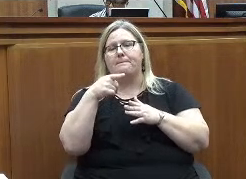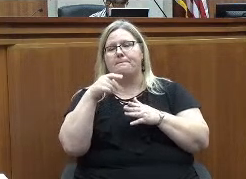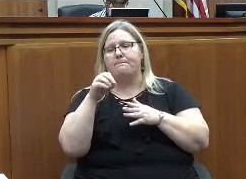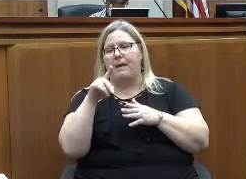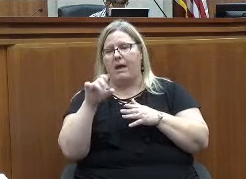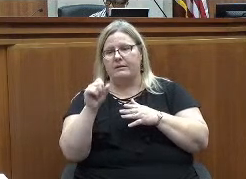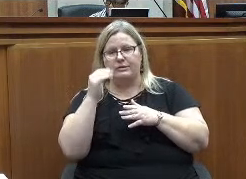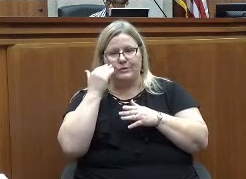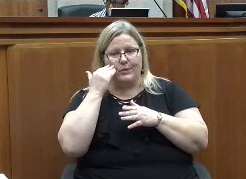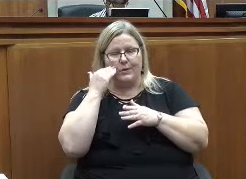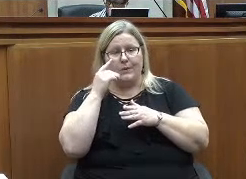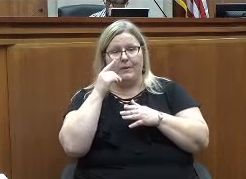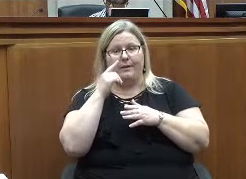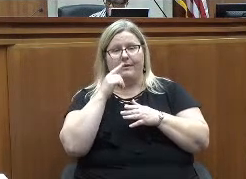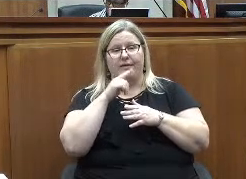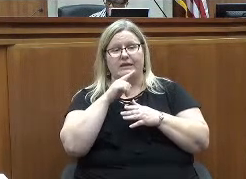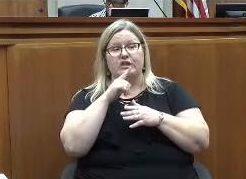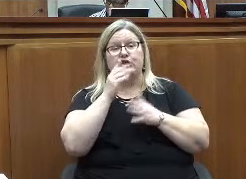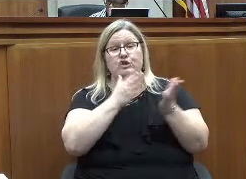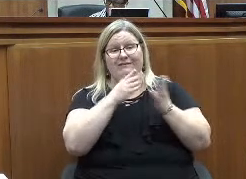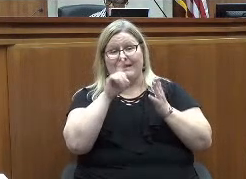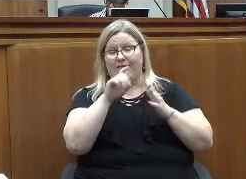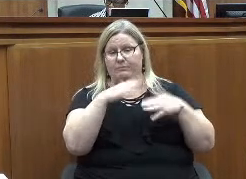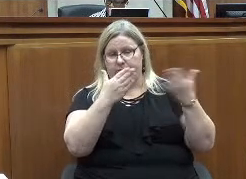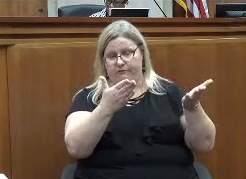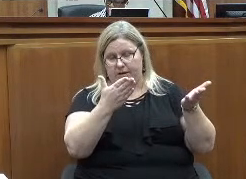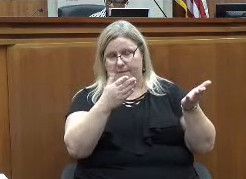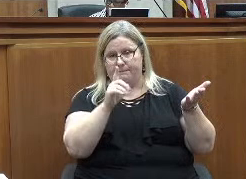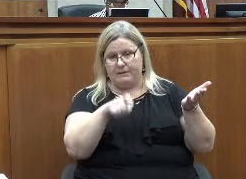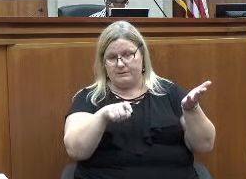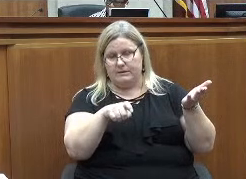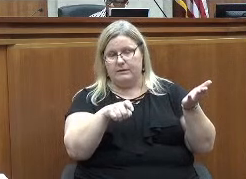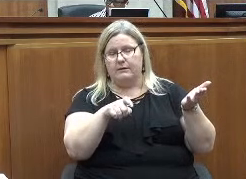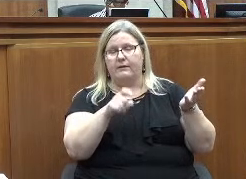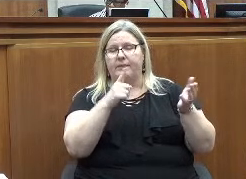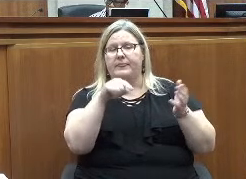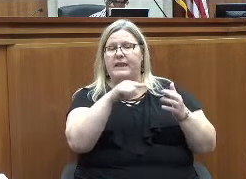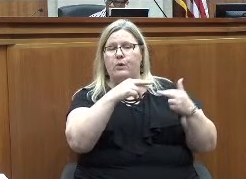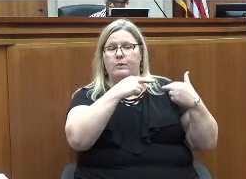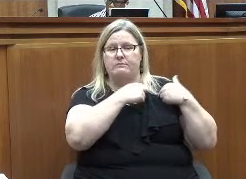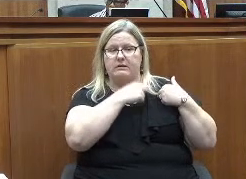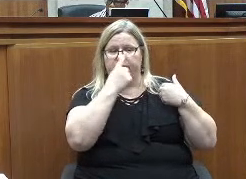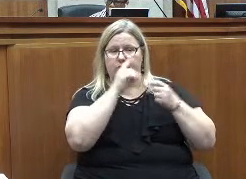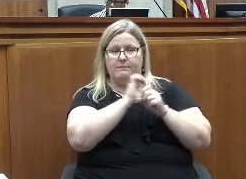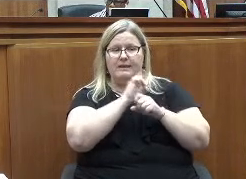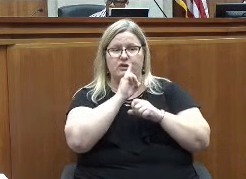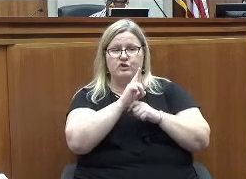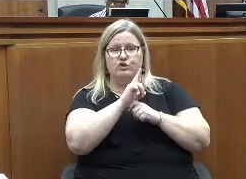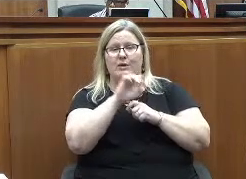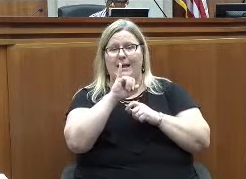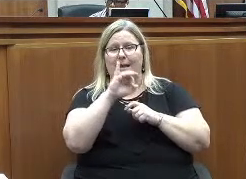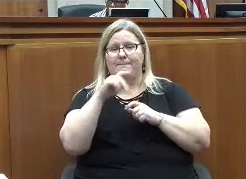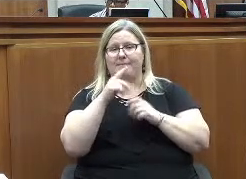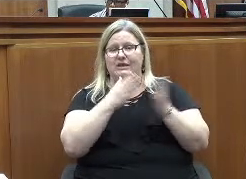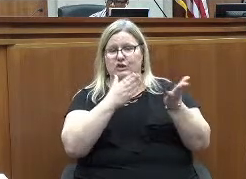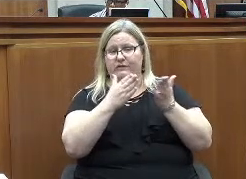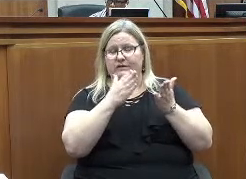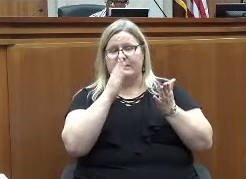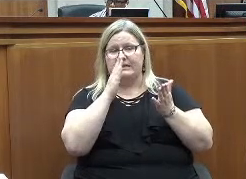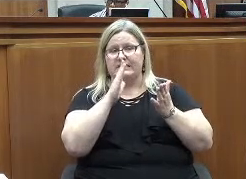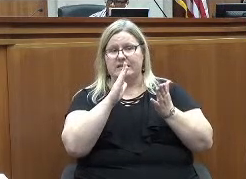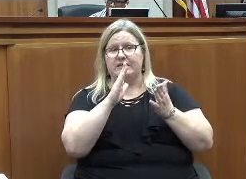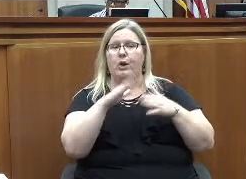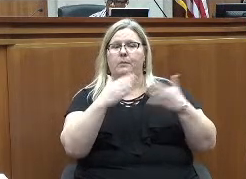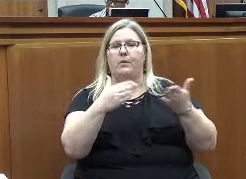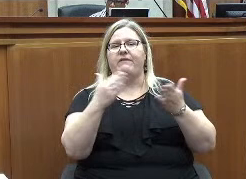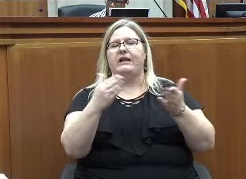know that these services have to be provided, and they are responsible for making sure those IEP services are provided to